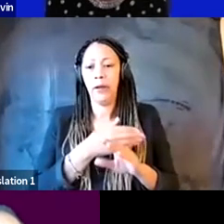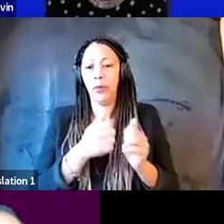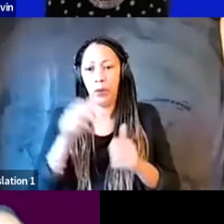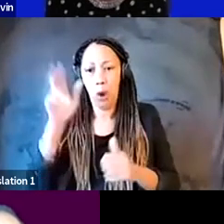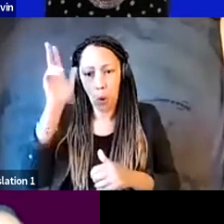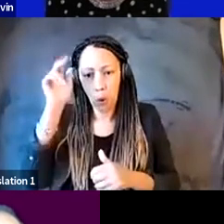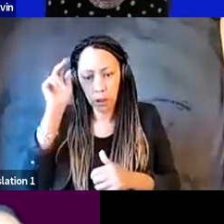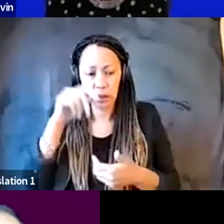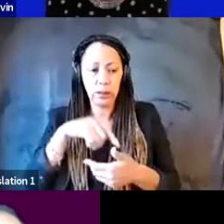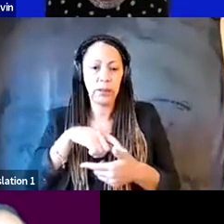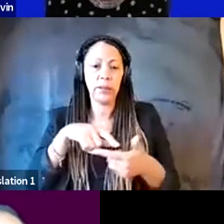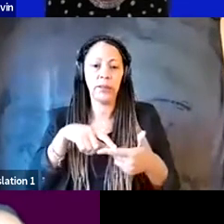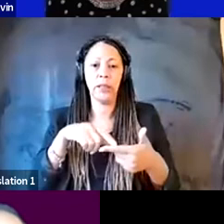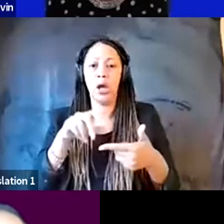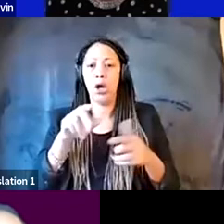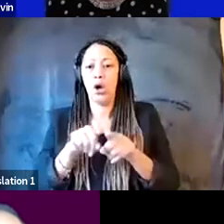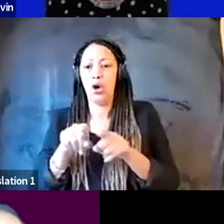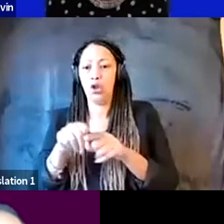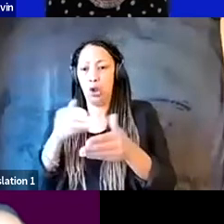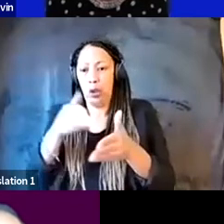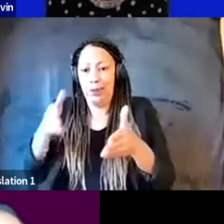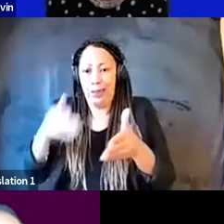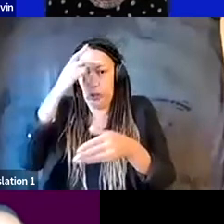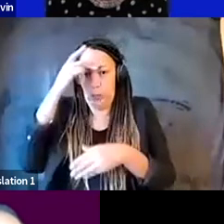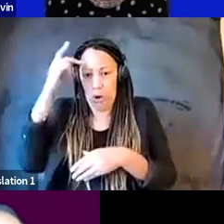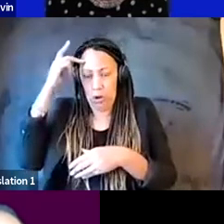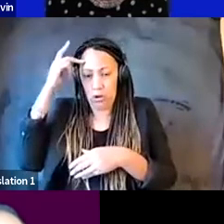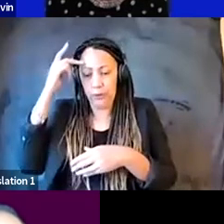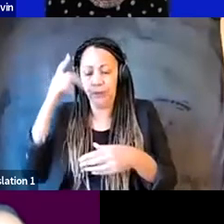with the right next to the park,